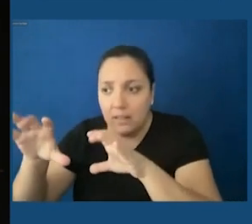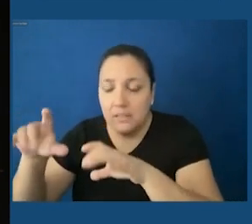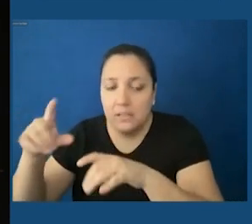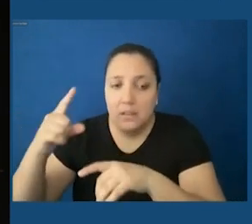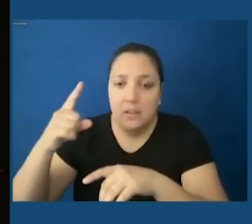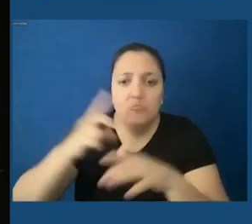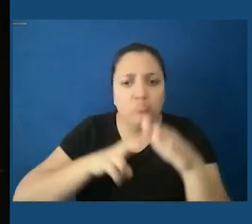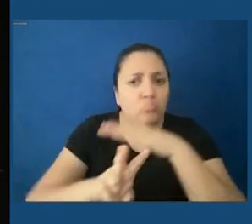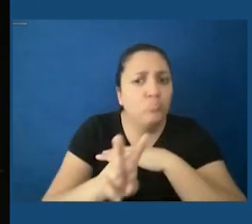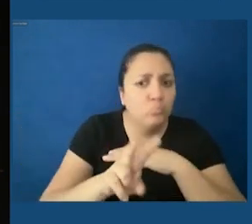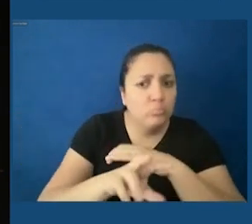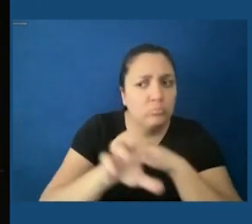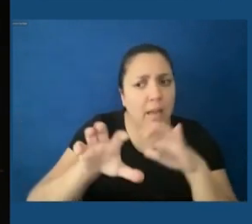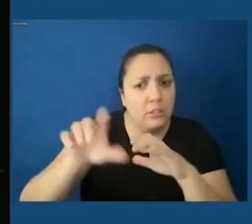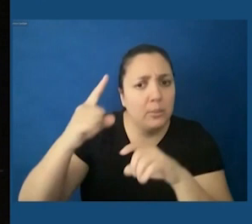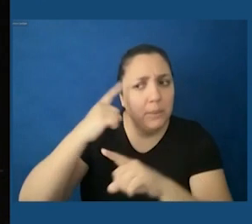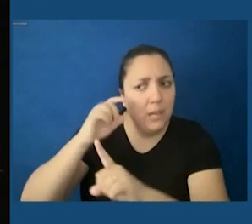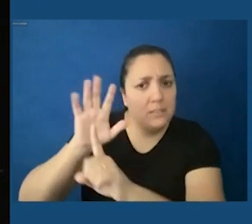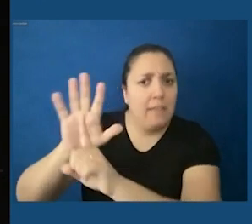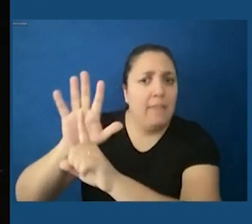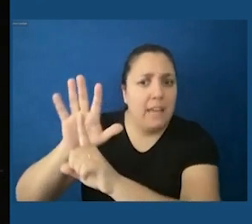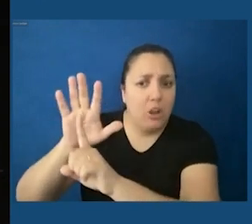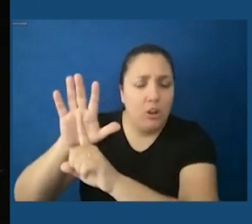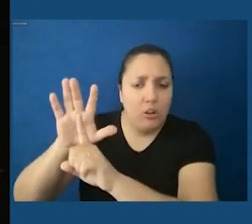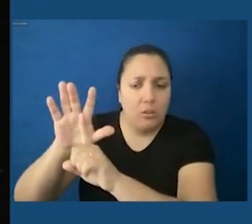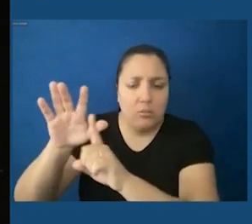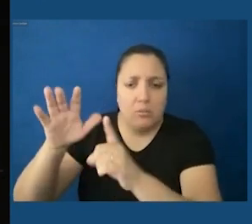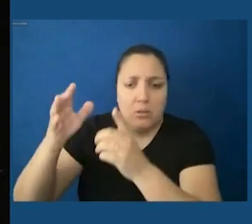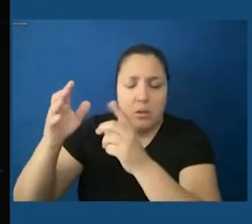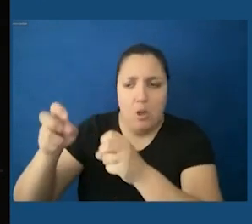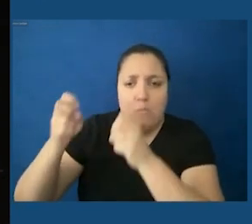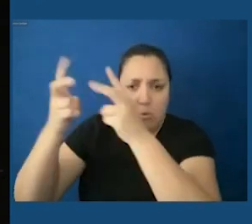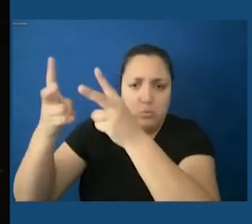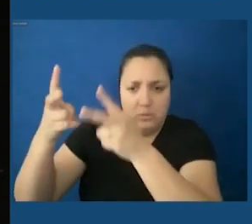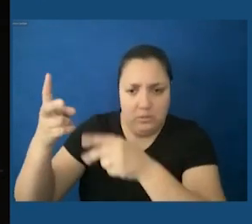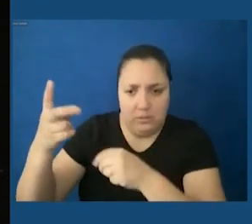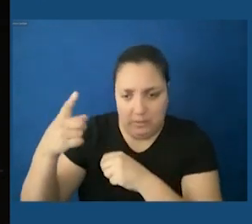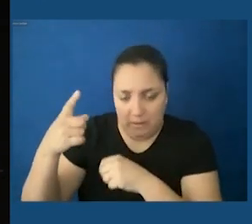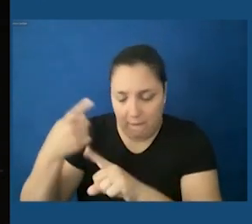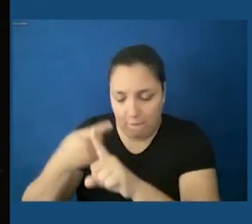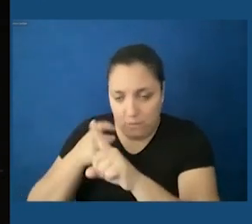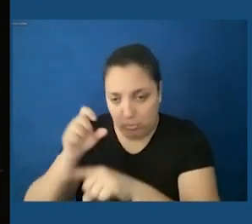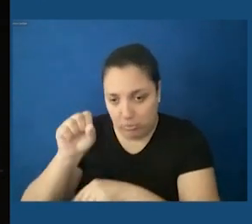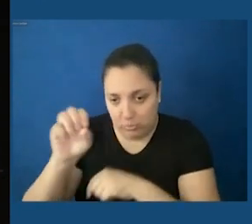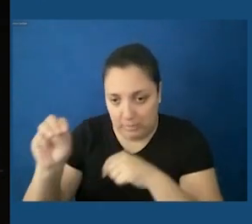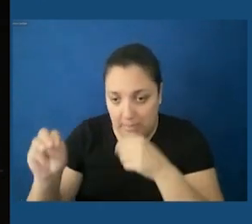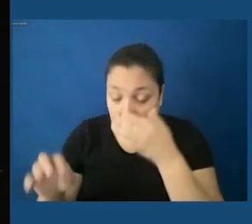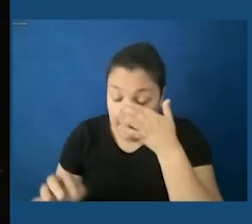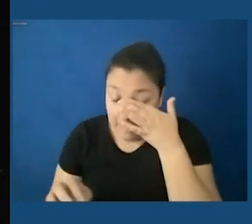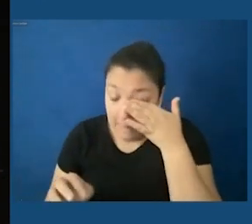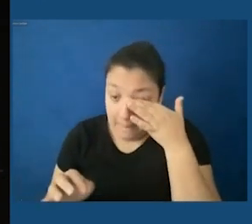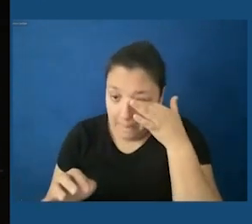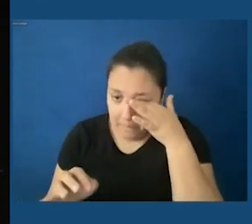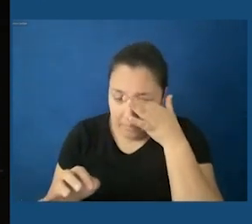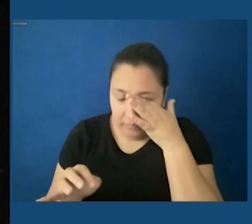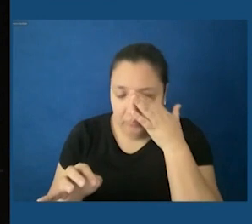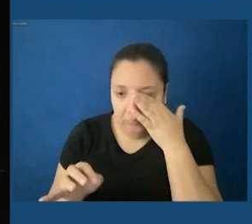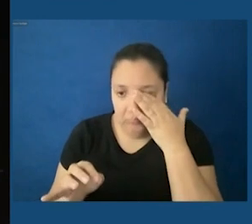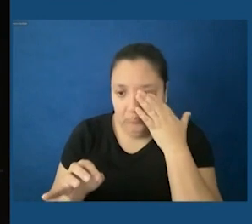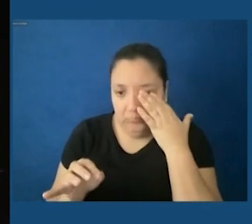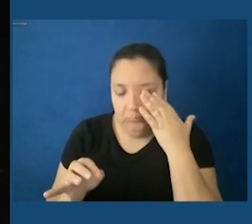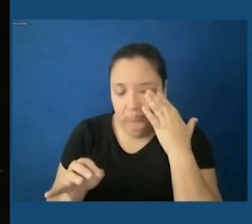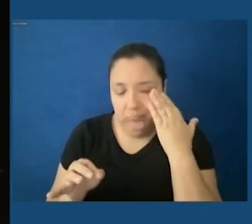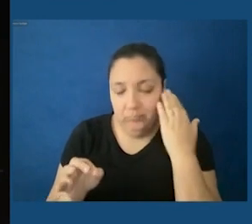of the other activity that happens on social media. We also have looked at